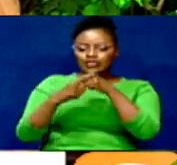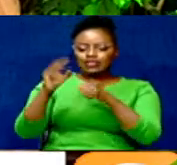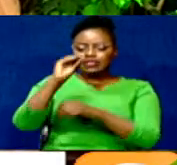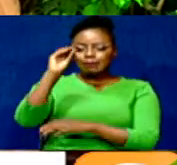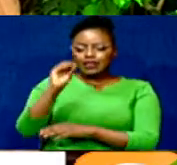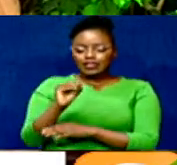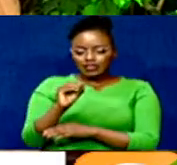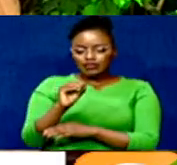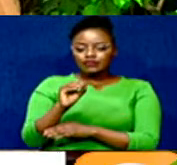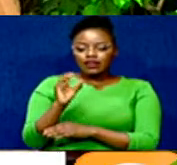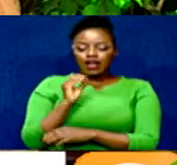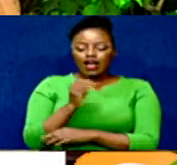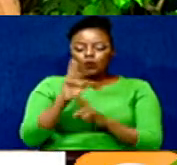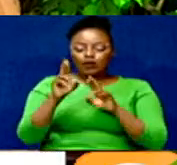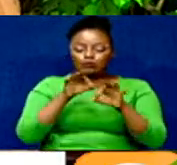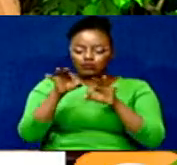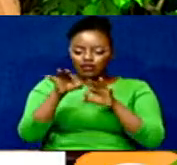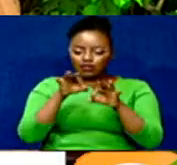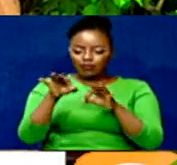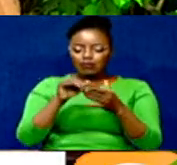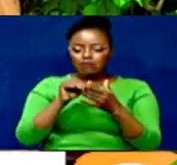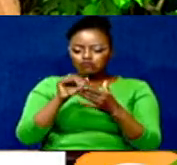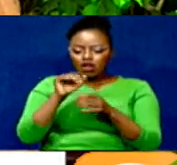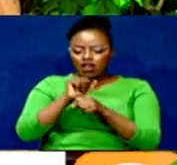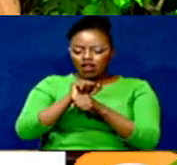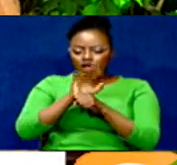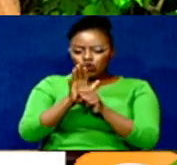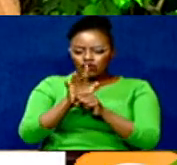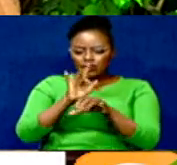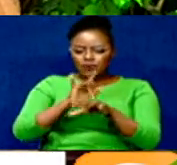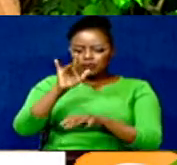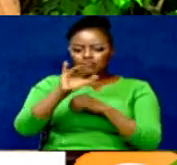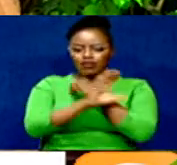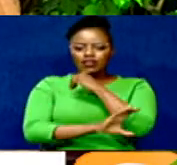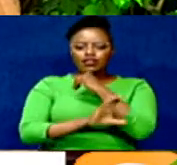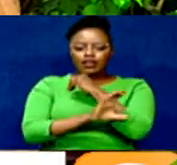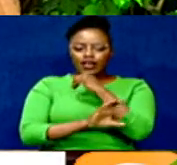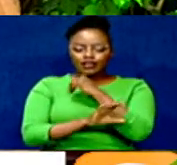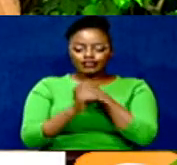12.6%. Lillian Muli reports on the latest surge of COVID-19 in the country.